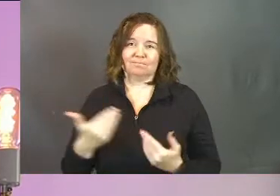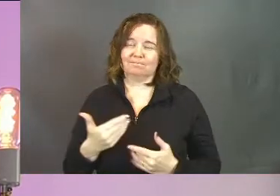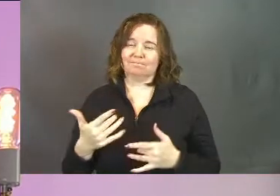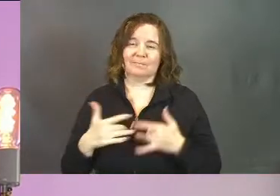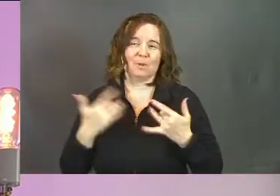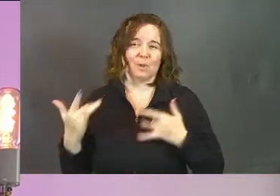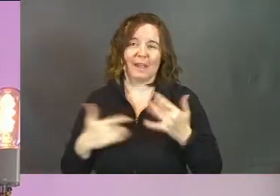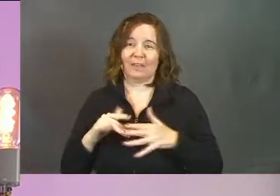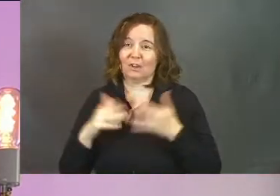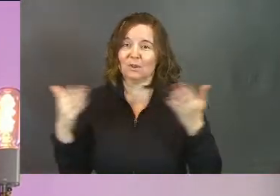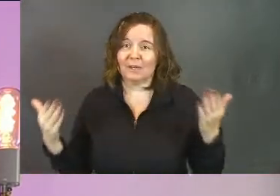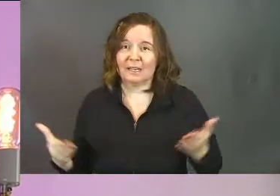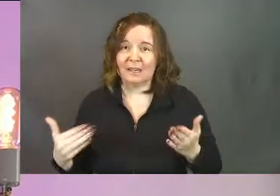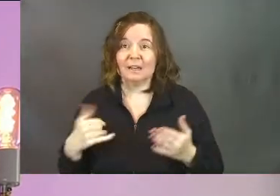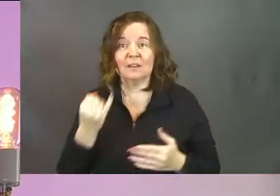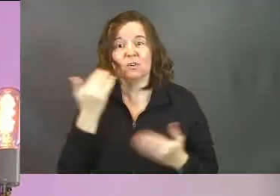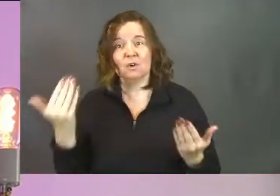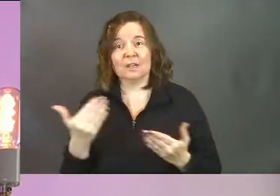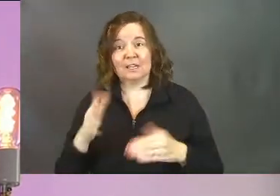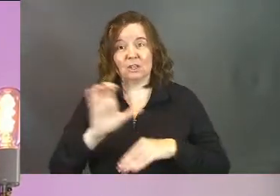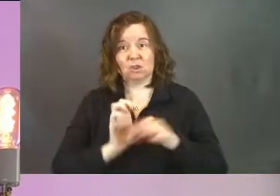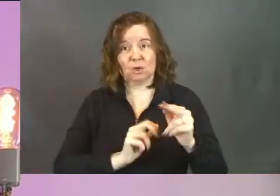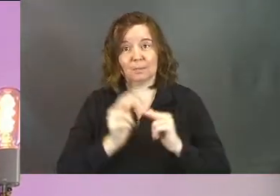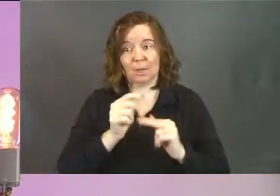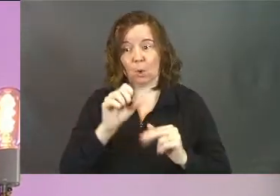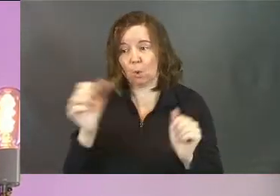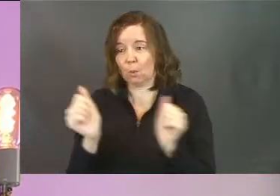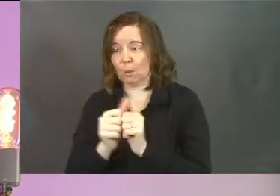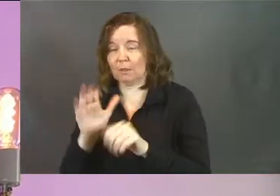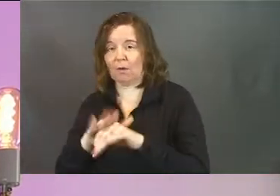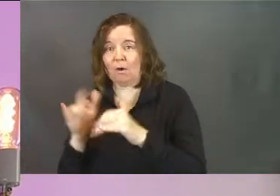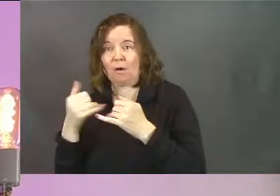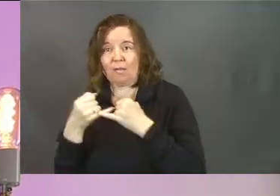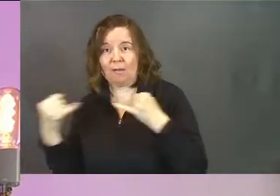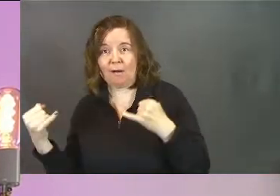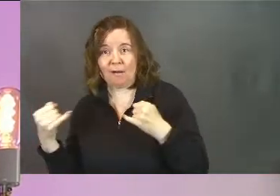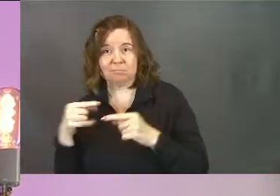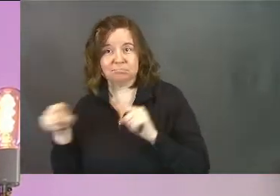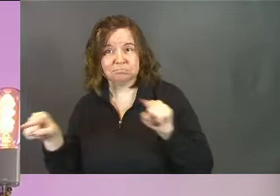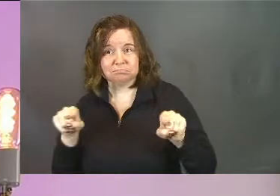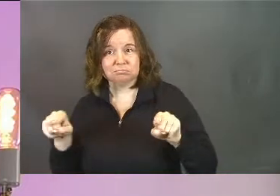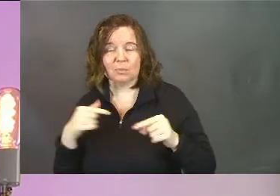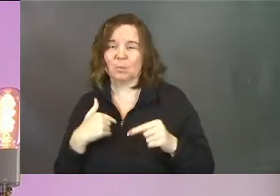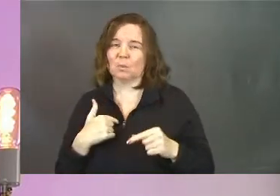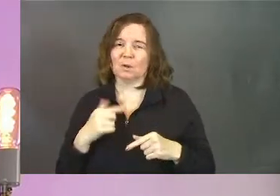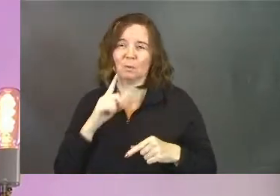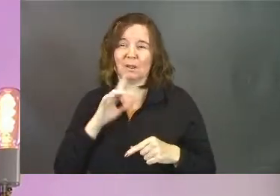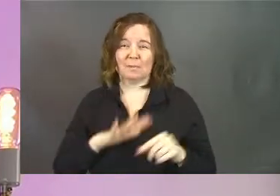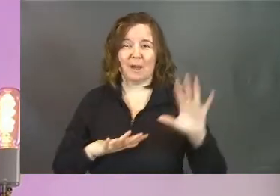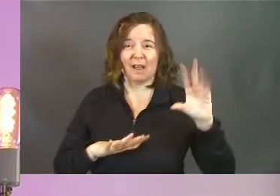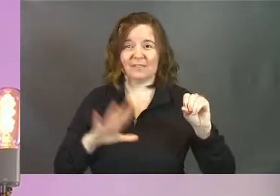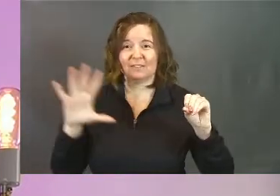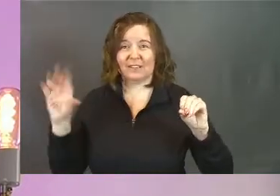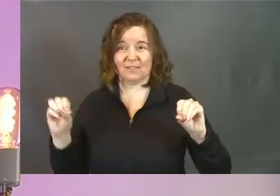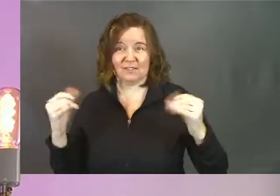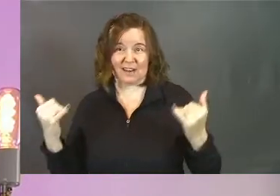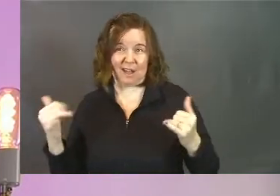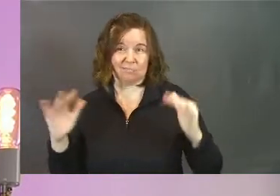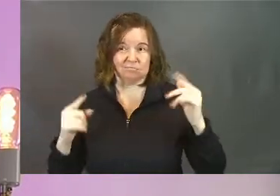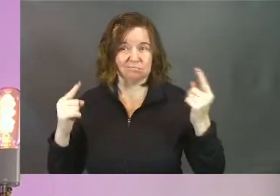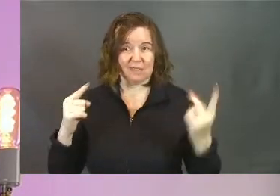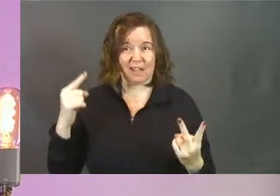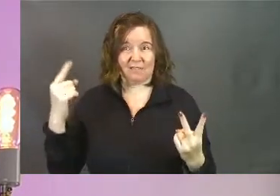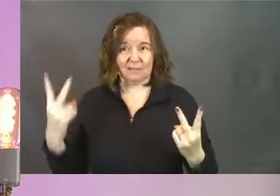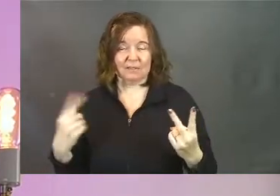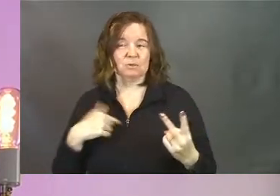We're so glad that you're here. Whether you are here in the church building or you're with us online, we're running about 50-50 right now, and we just want you to